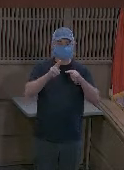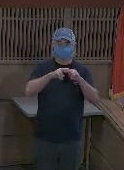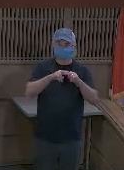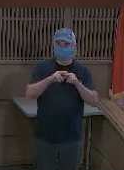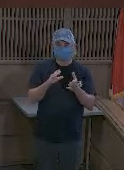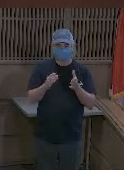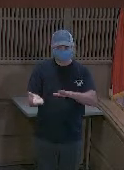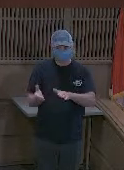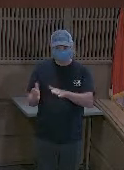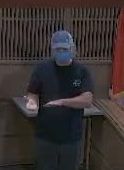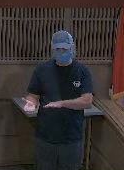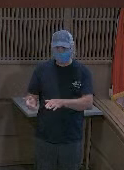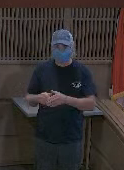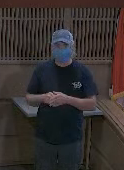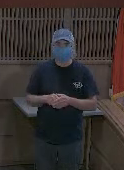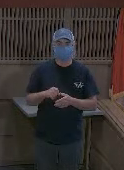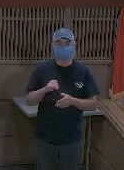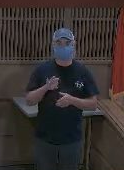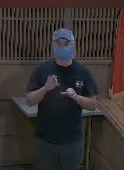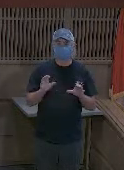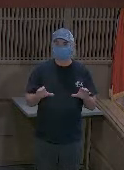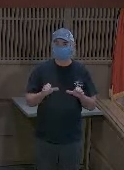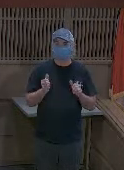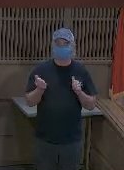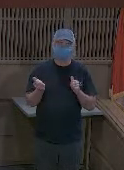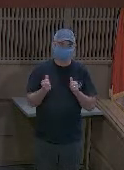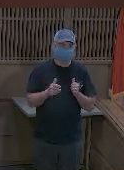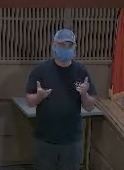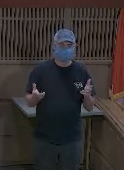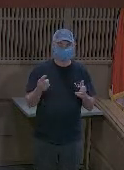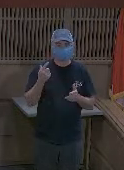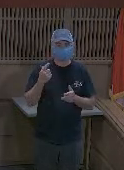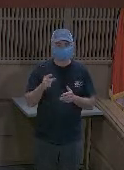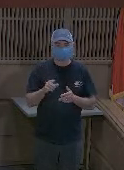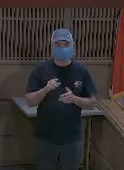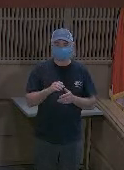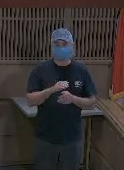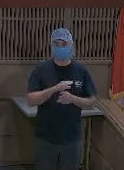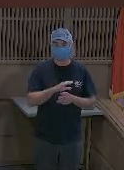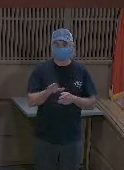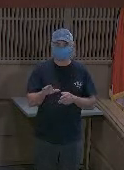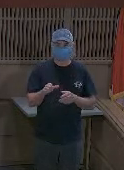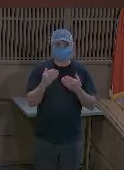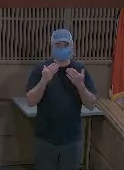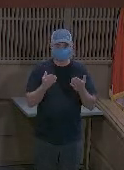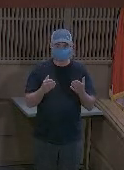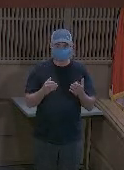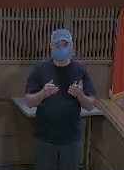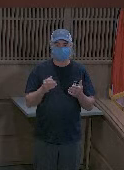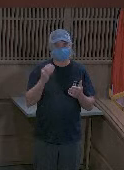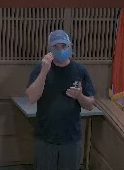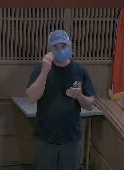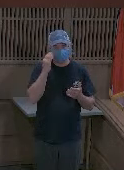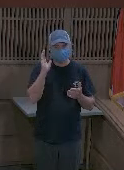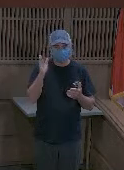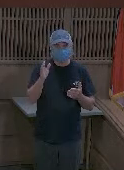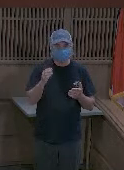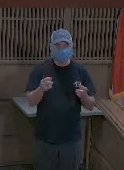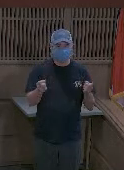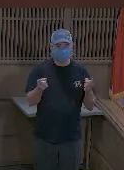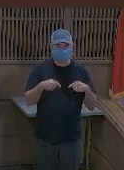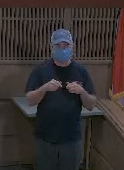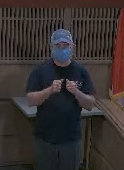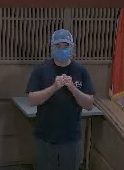your family, I know people are going to come together and gather, but please make sure